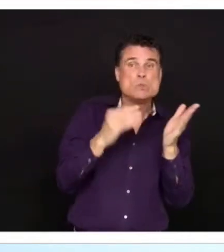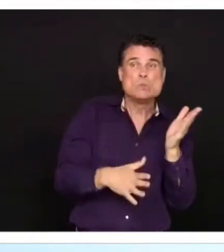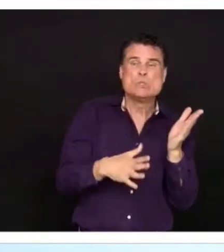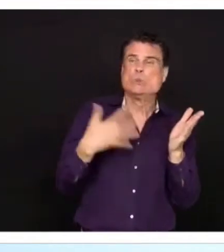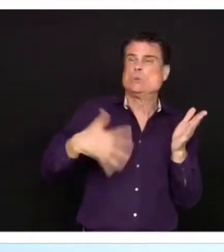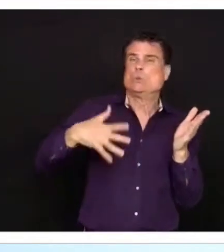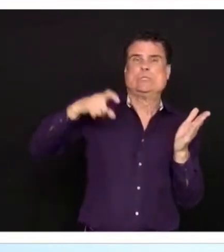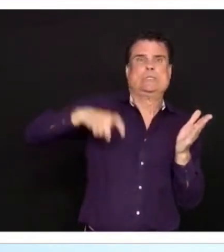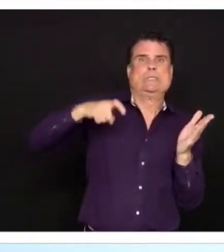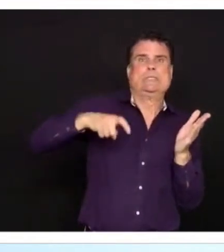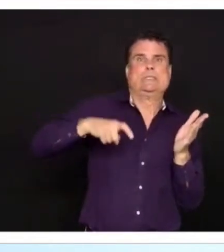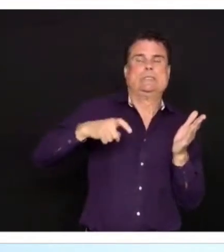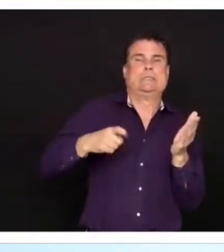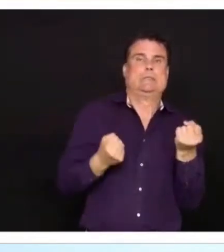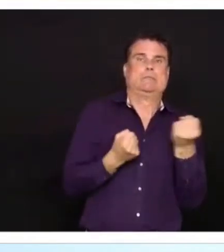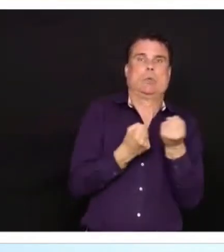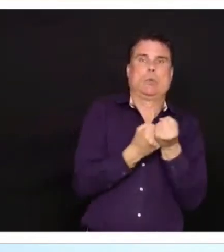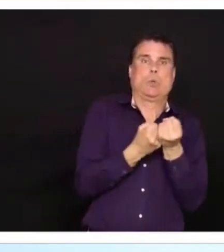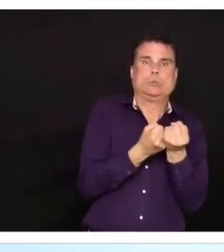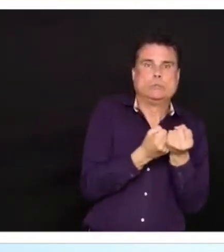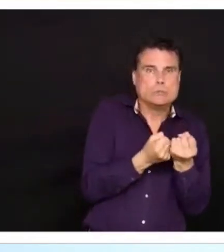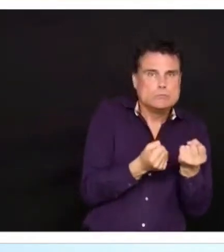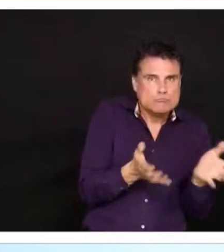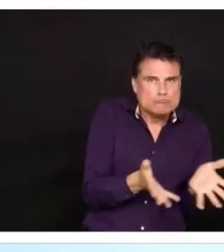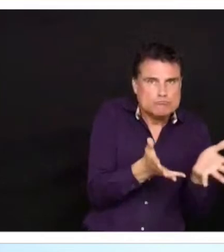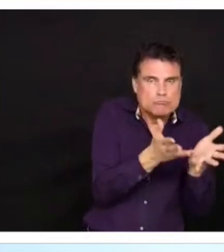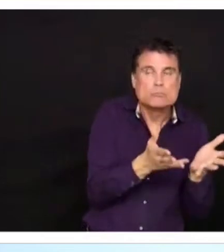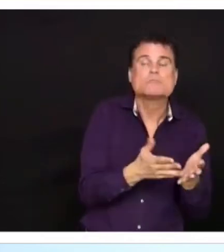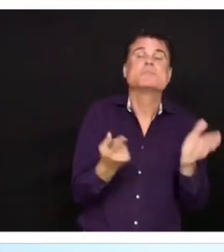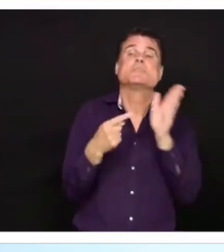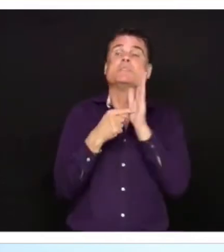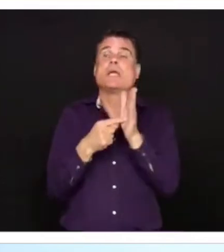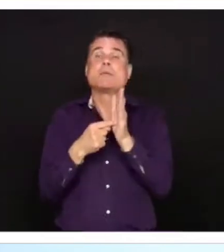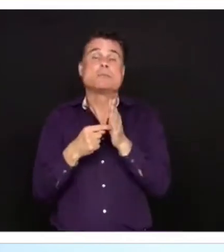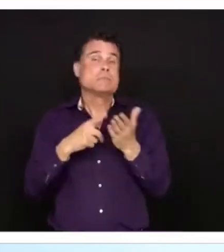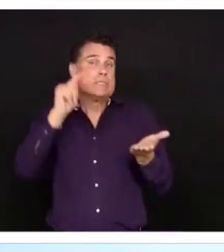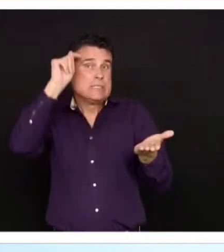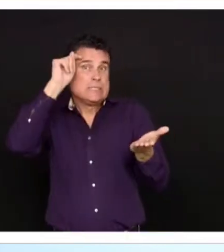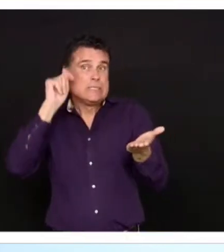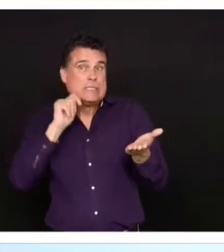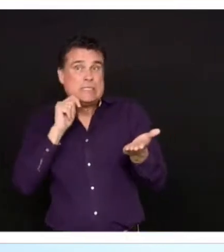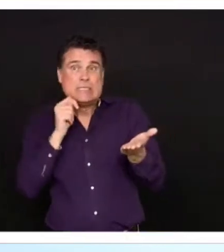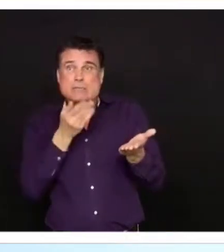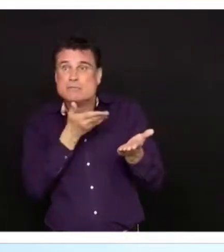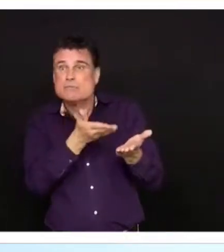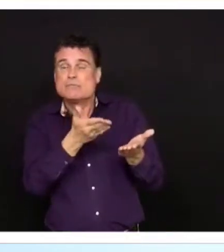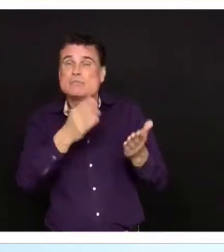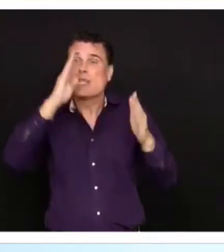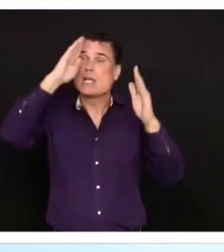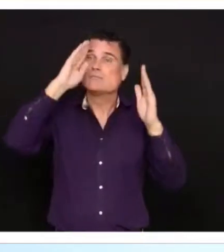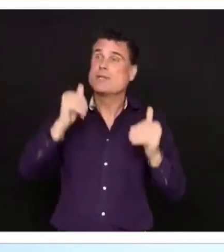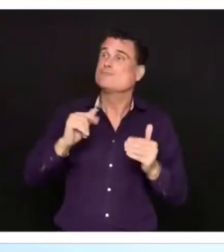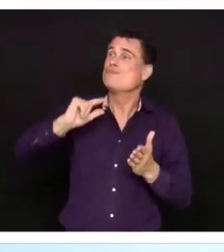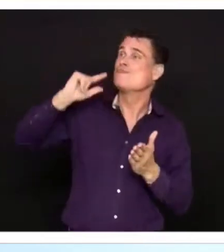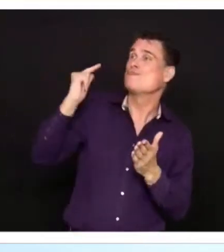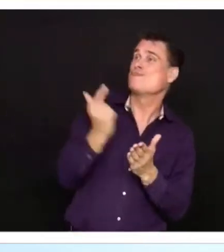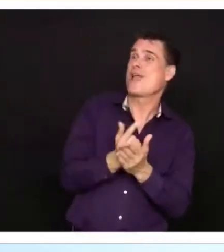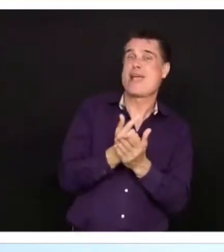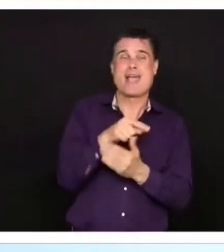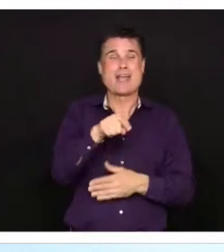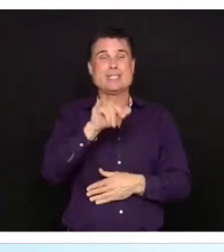my life. So yes, we are going to make sure that they can make that transition from high school